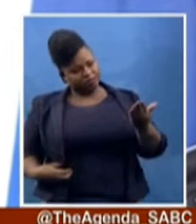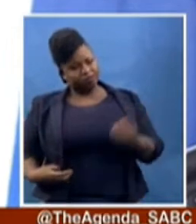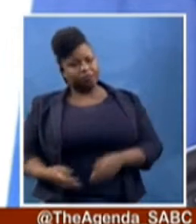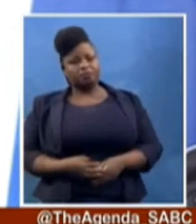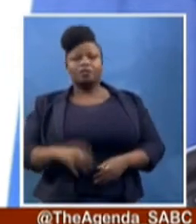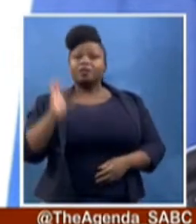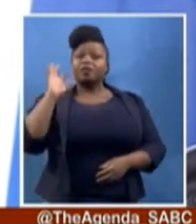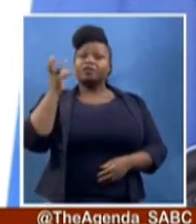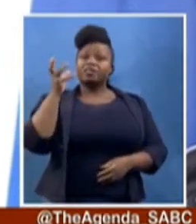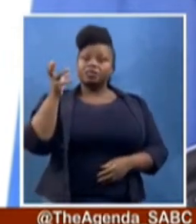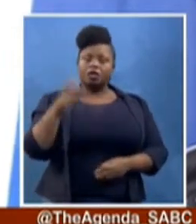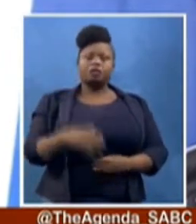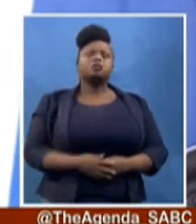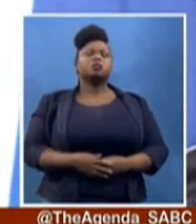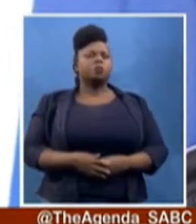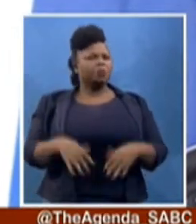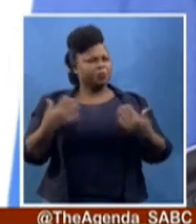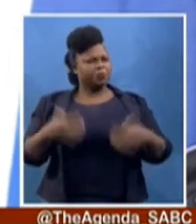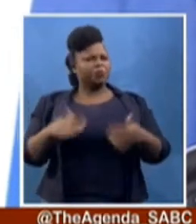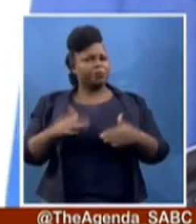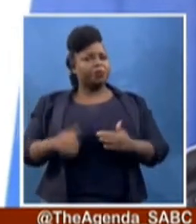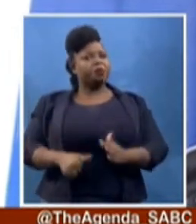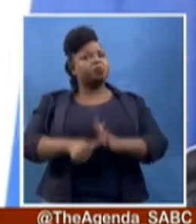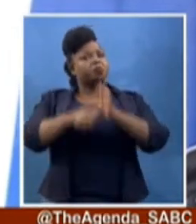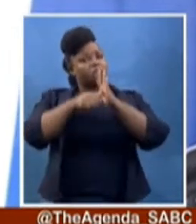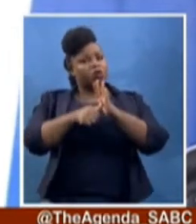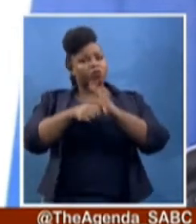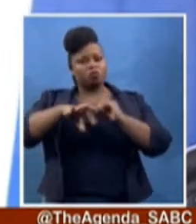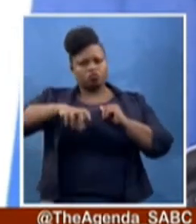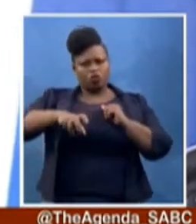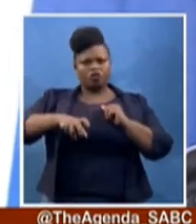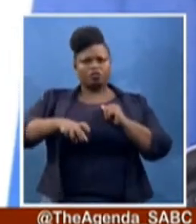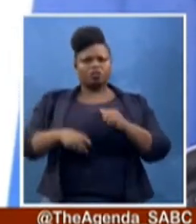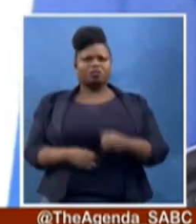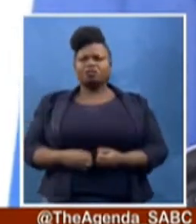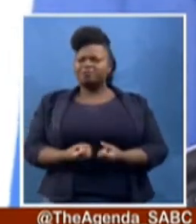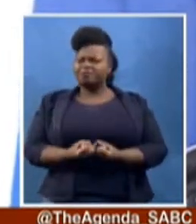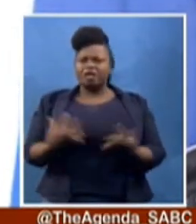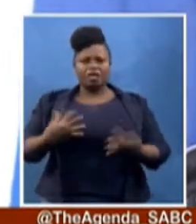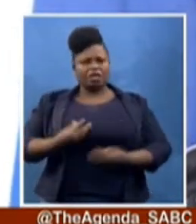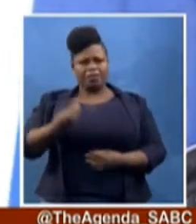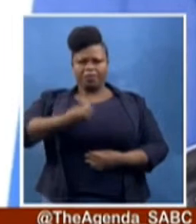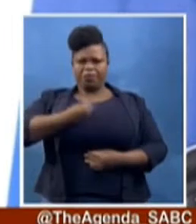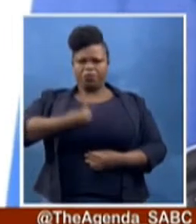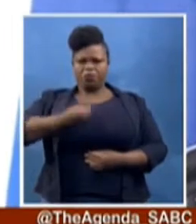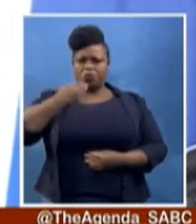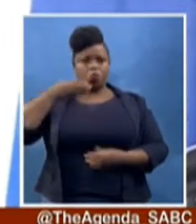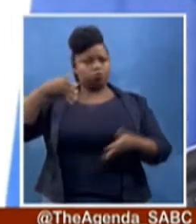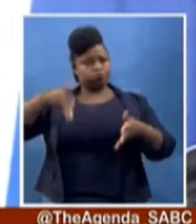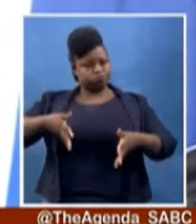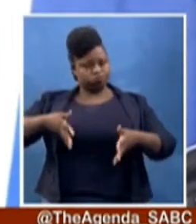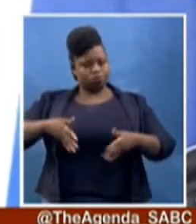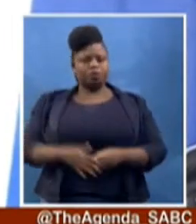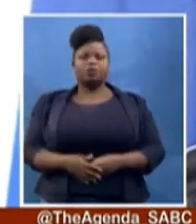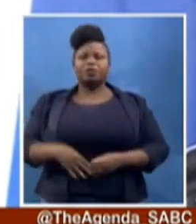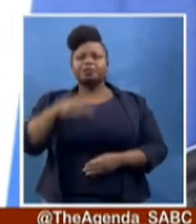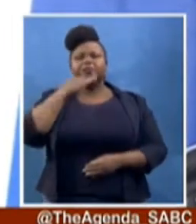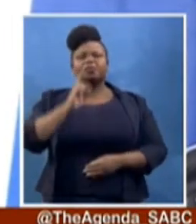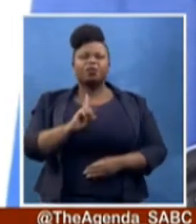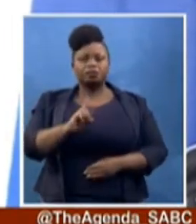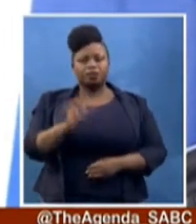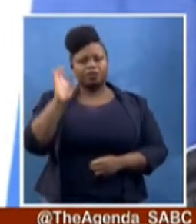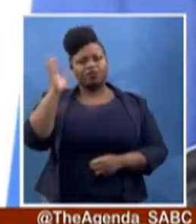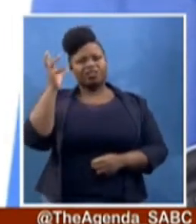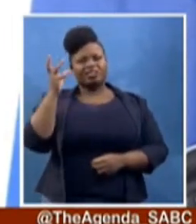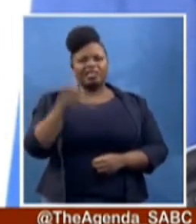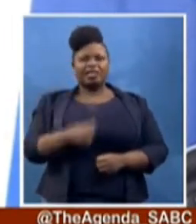province. Batjha ba bangata ba mona. It means Free State it tletse ka energy. And if we are